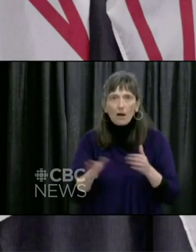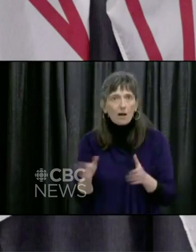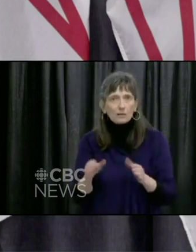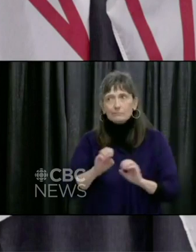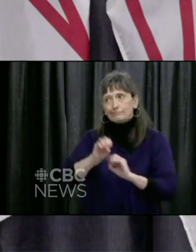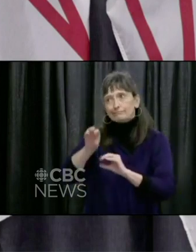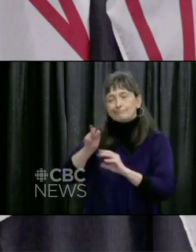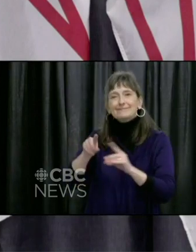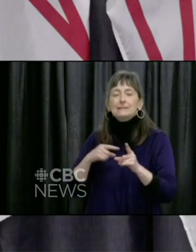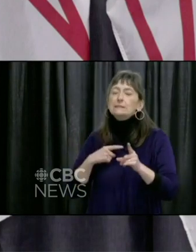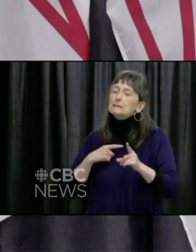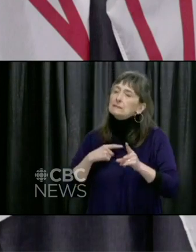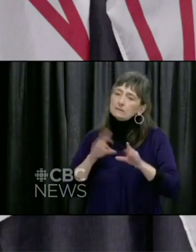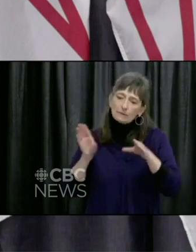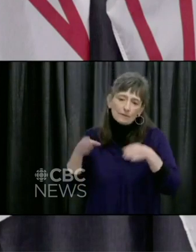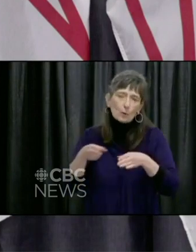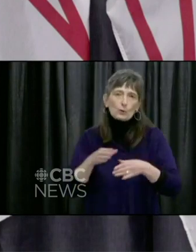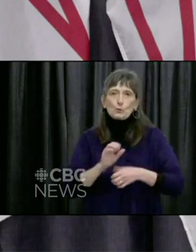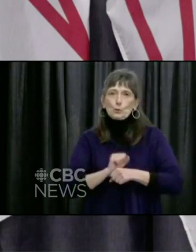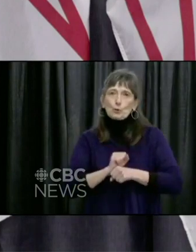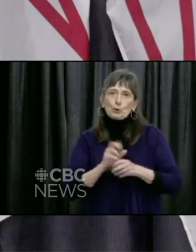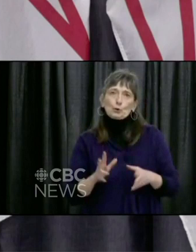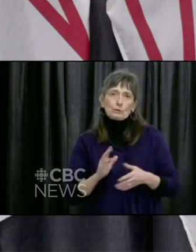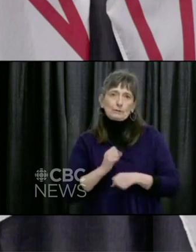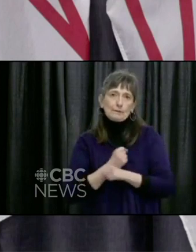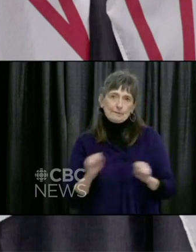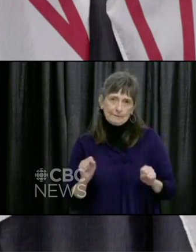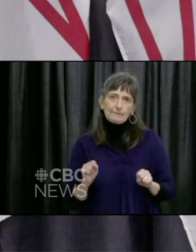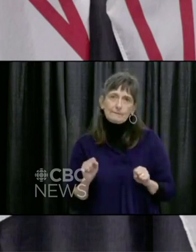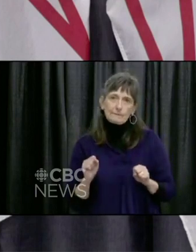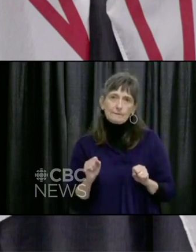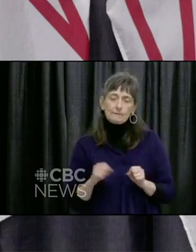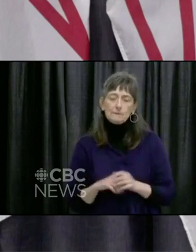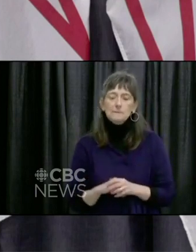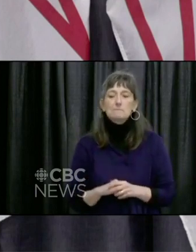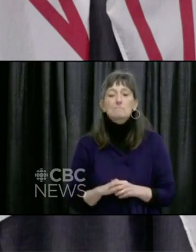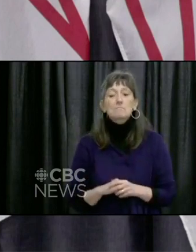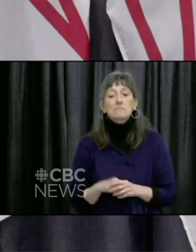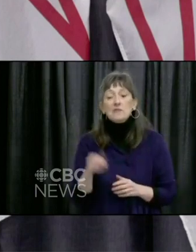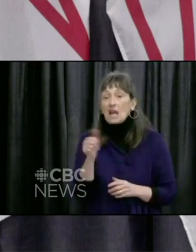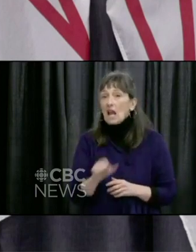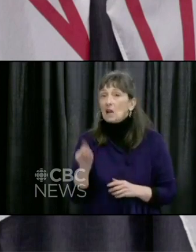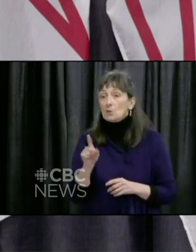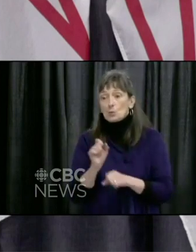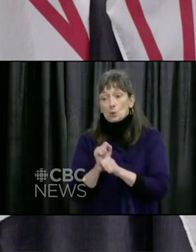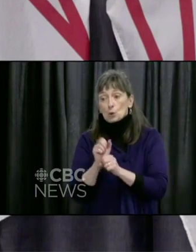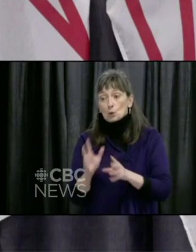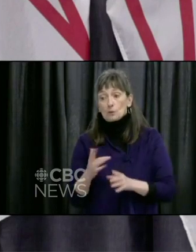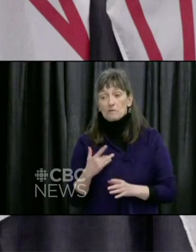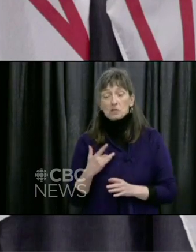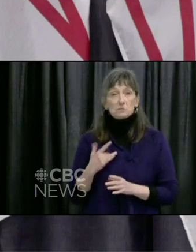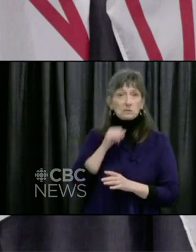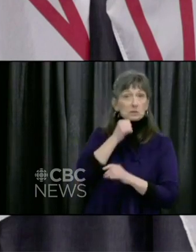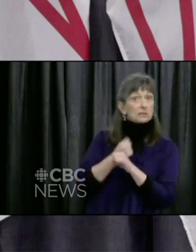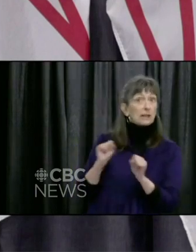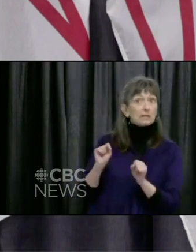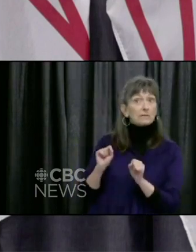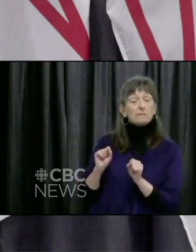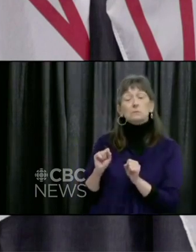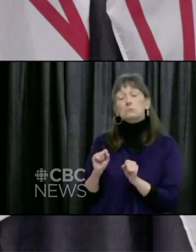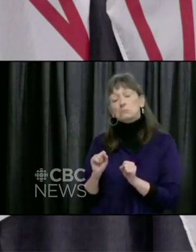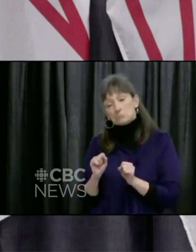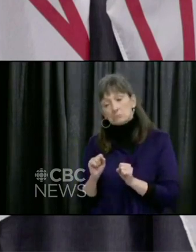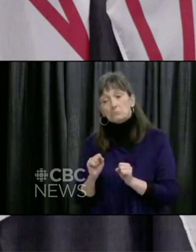measures to reopen the economy and get people back to work. So any employee who feels that it's not a safe workplace, well